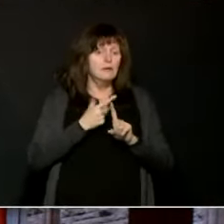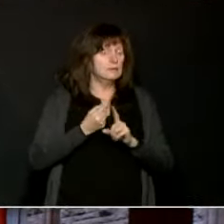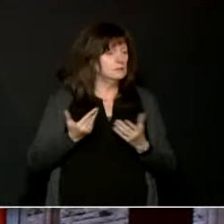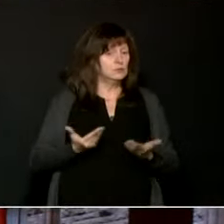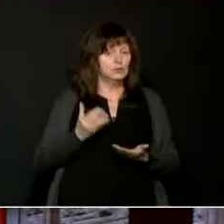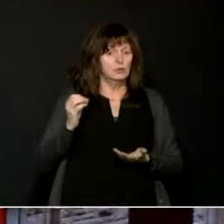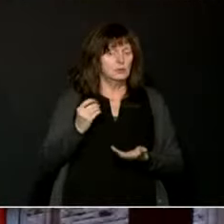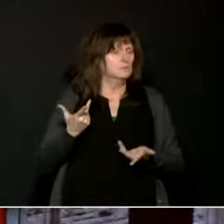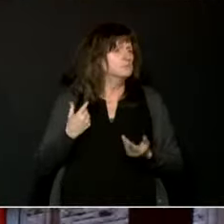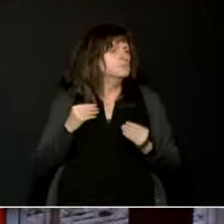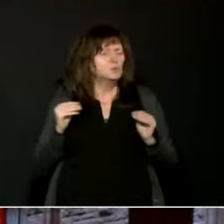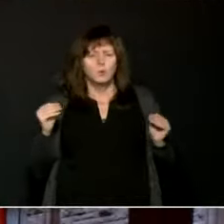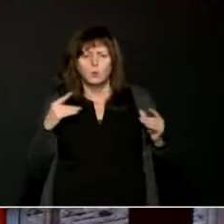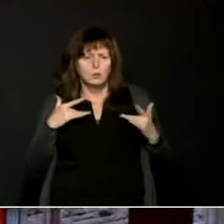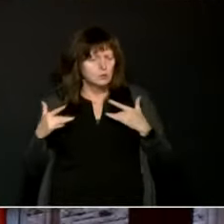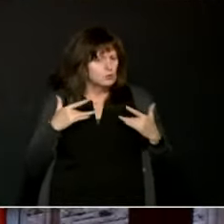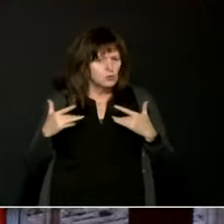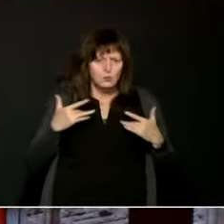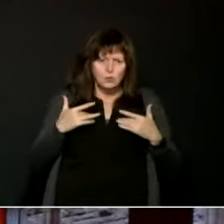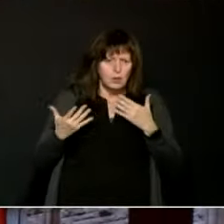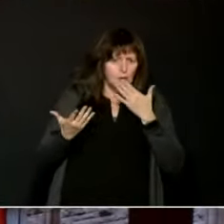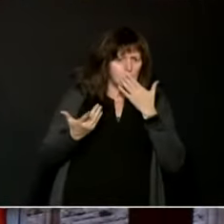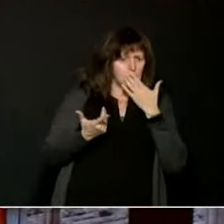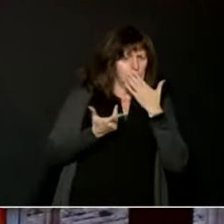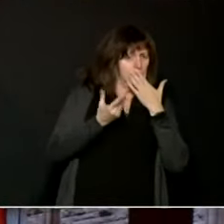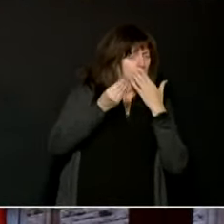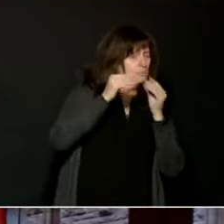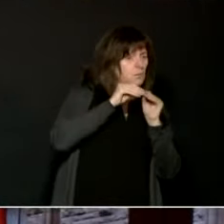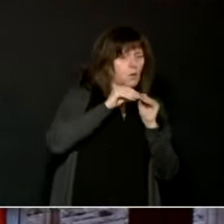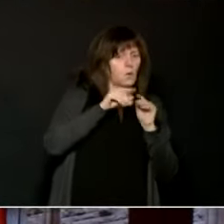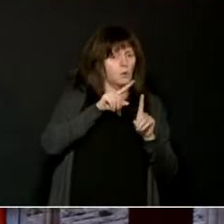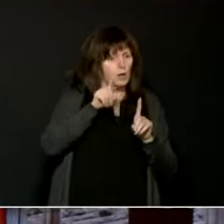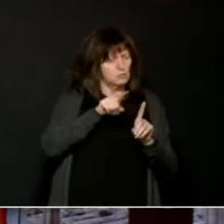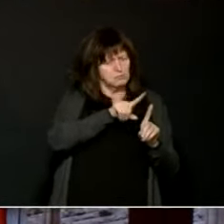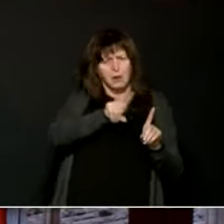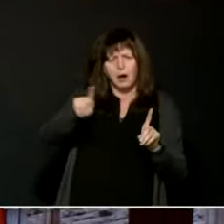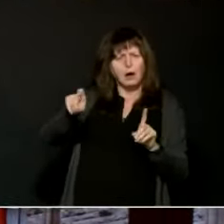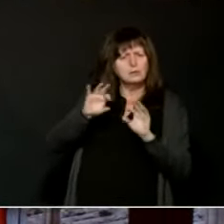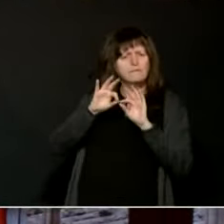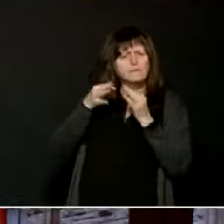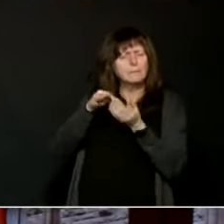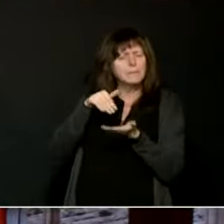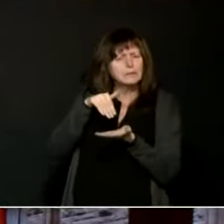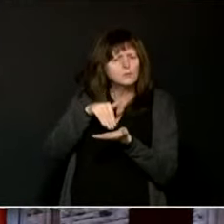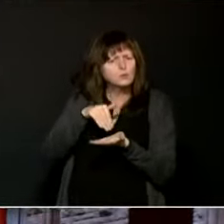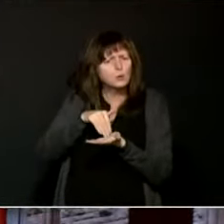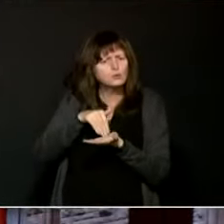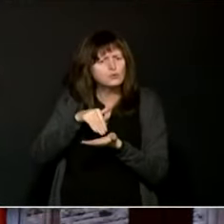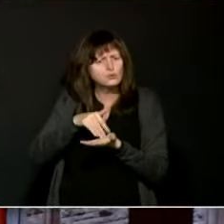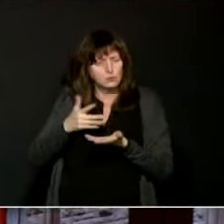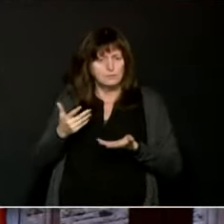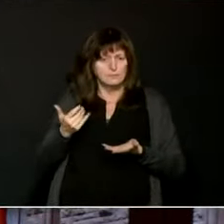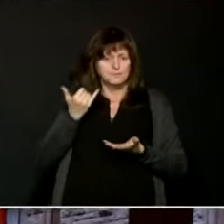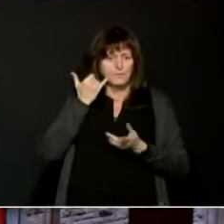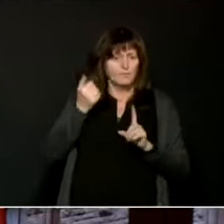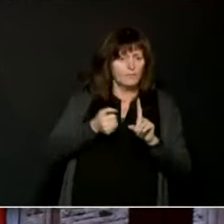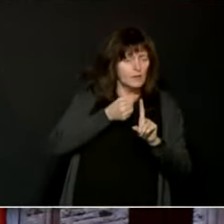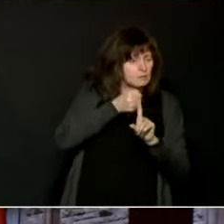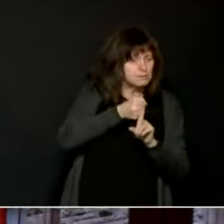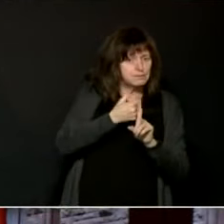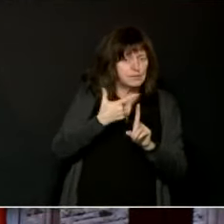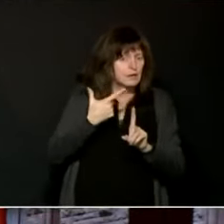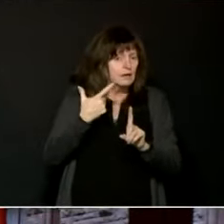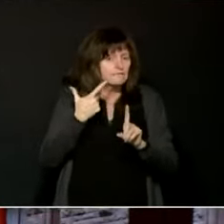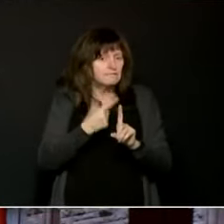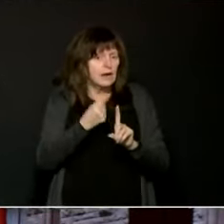family physician and primary care person. But for most of them, it's a fairly rare new thing, and they would probably want to know, what does it mean? And so